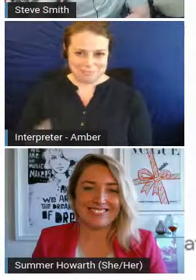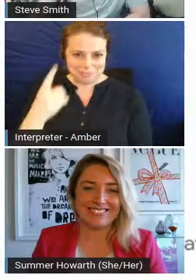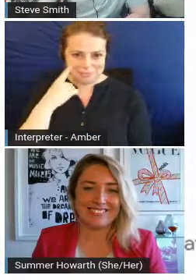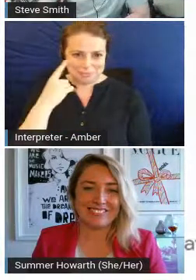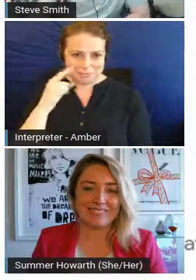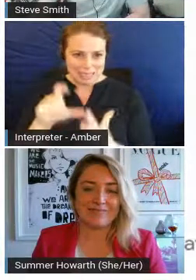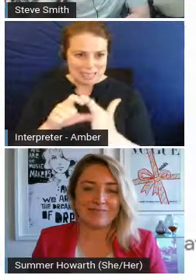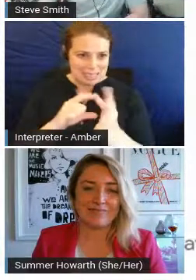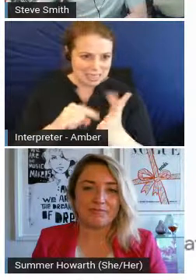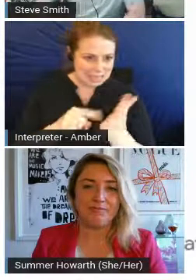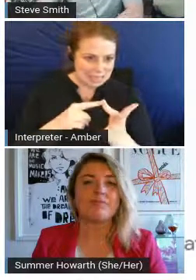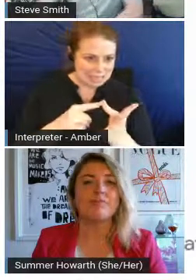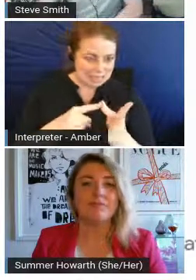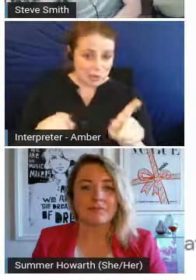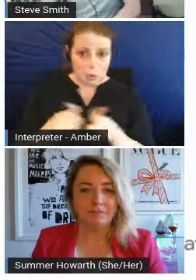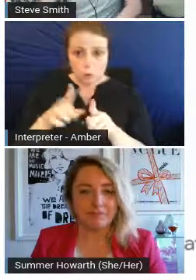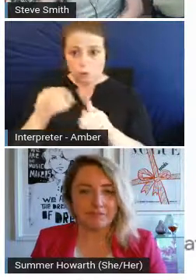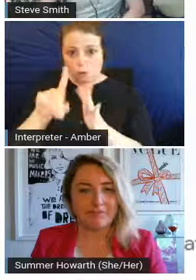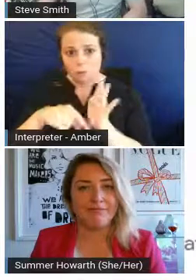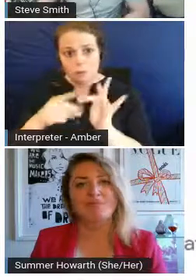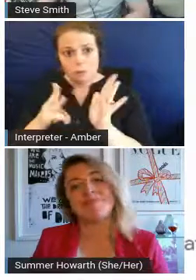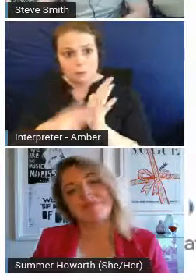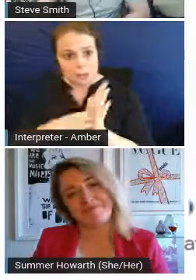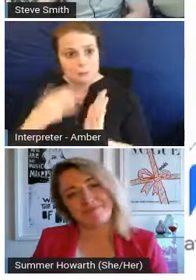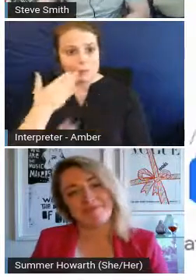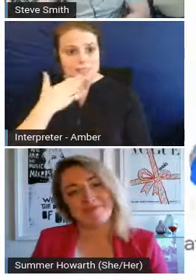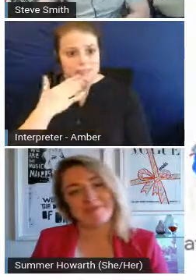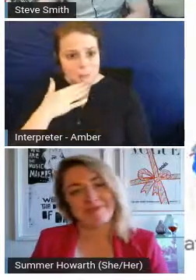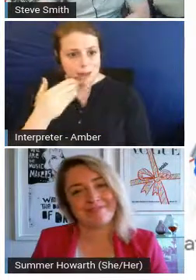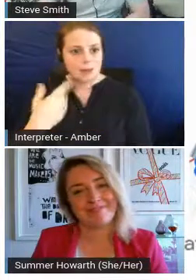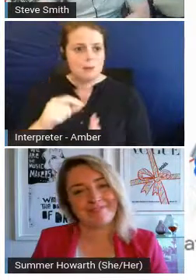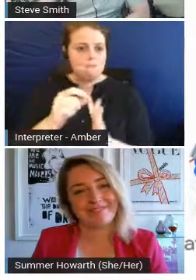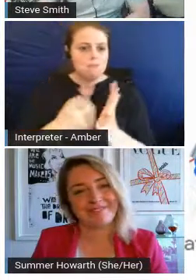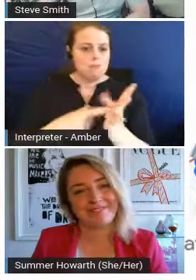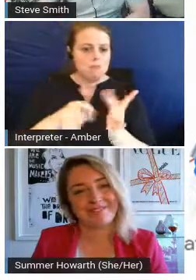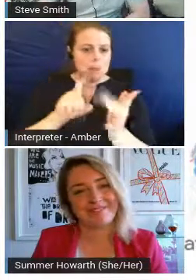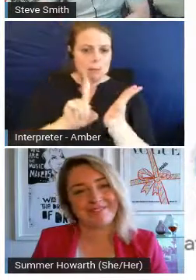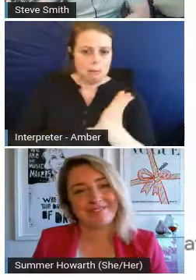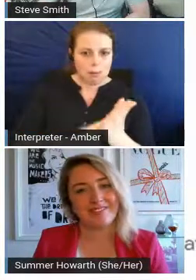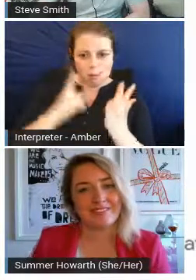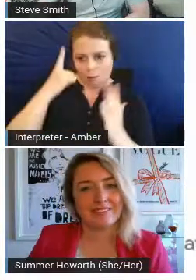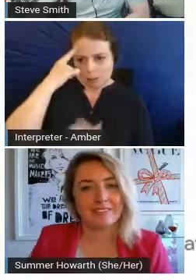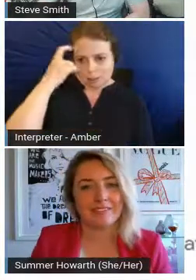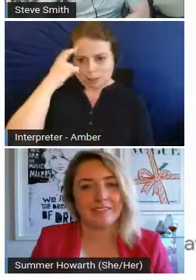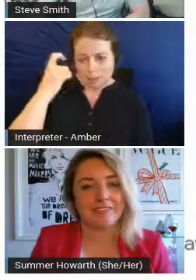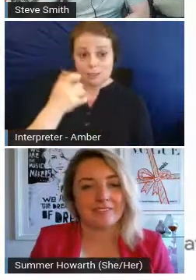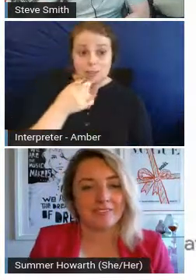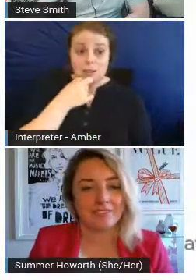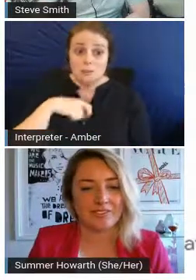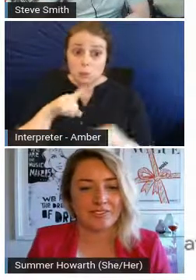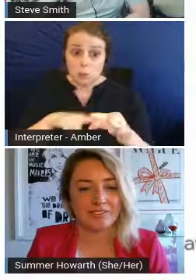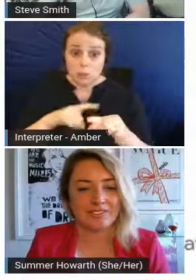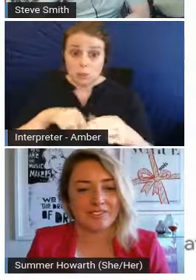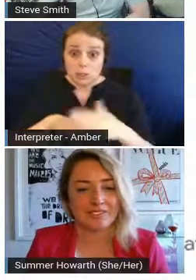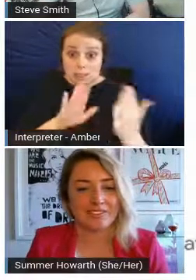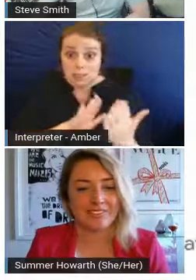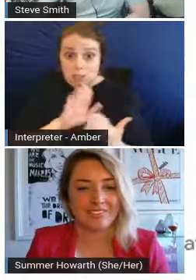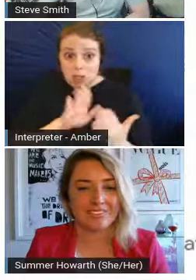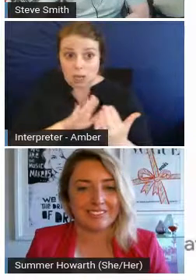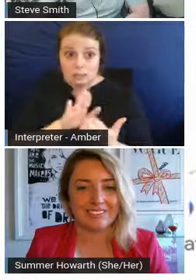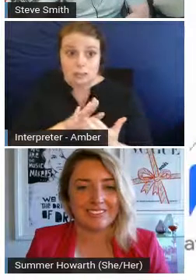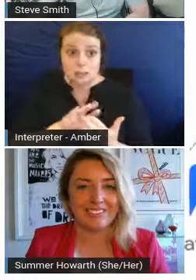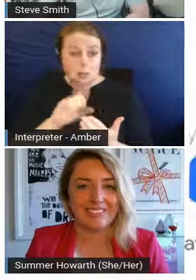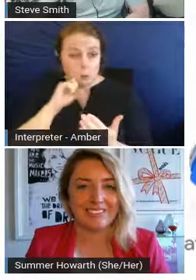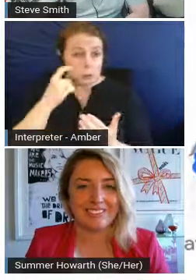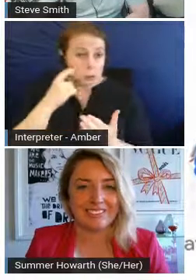but also from Jim and Summer and those practical ideas. There are a few questions in the chat which we will try and